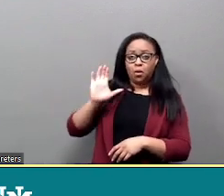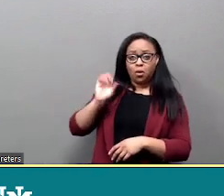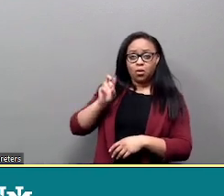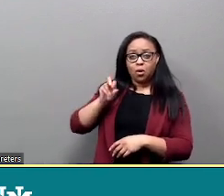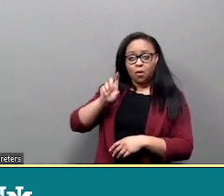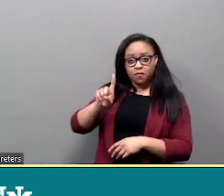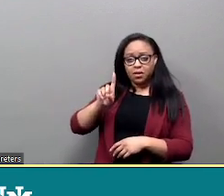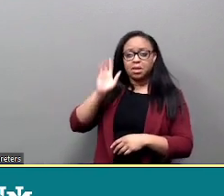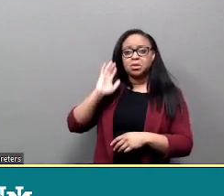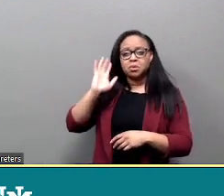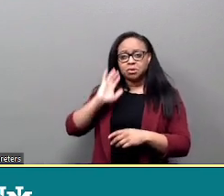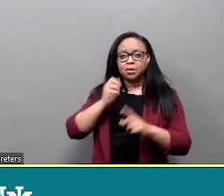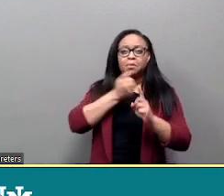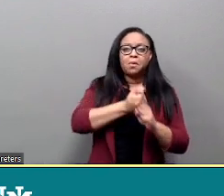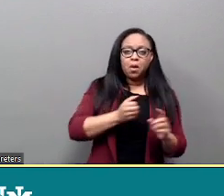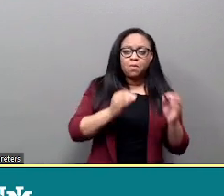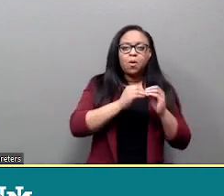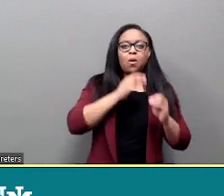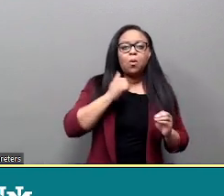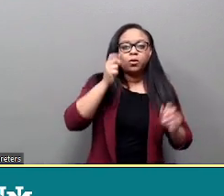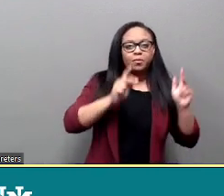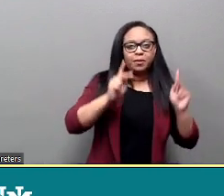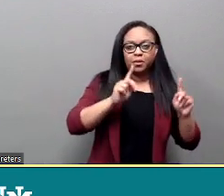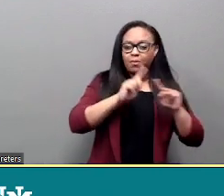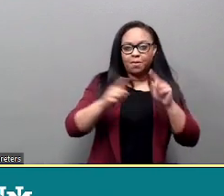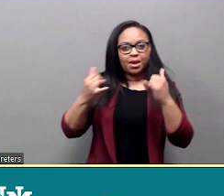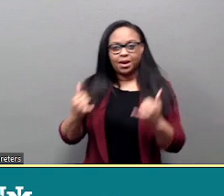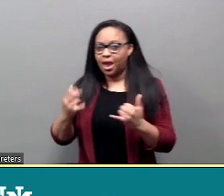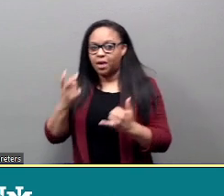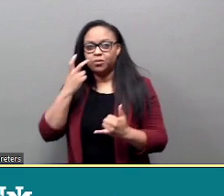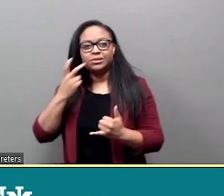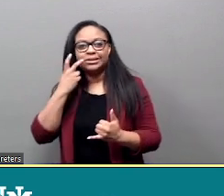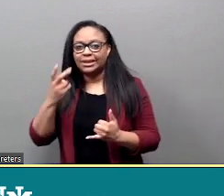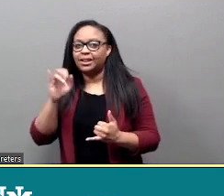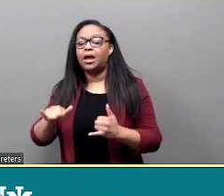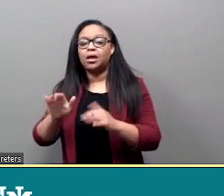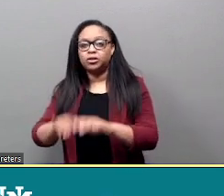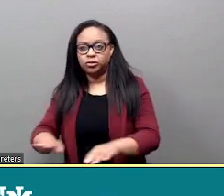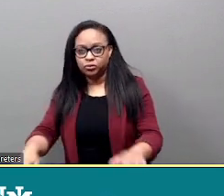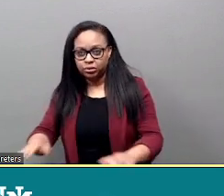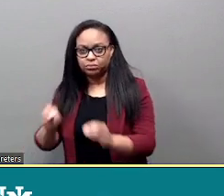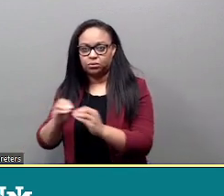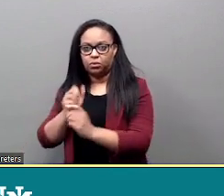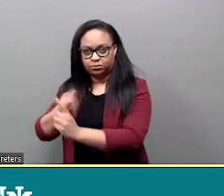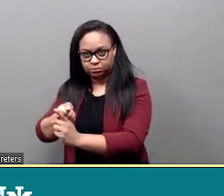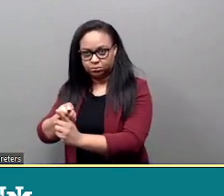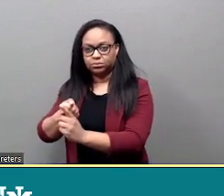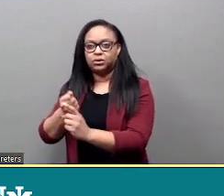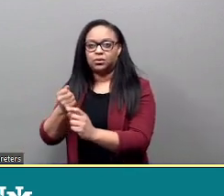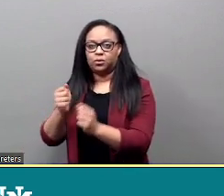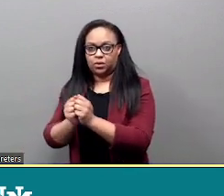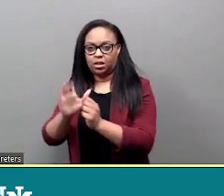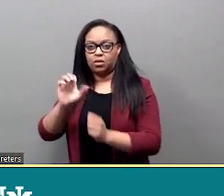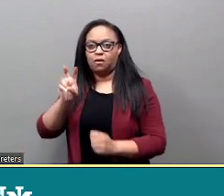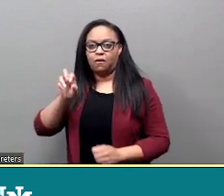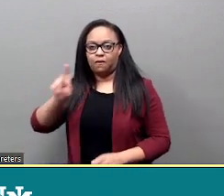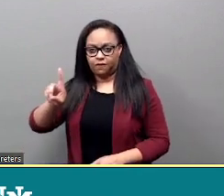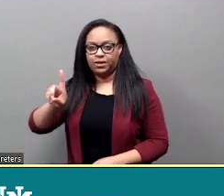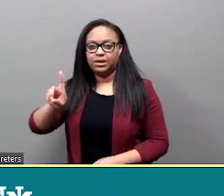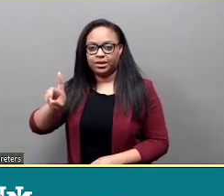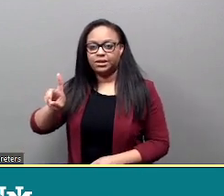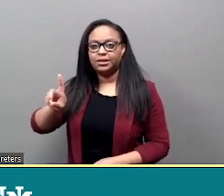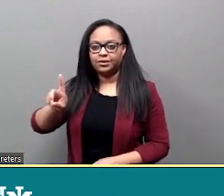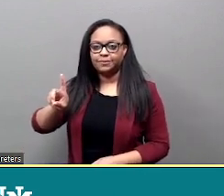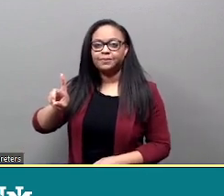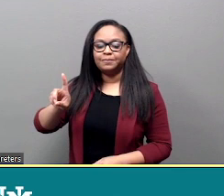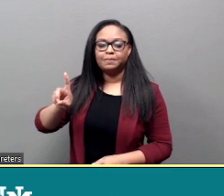With this, many children are needing higher level of care, and that includes needing high flow oxygen. With the